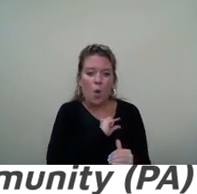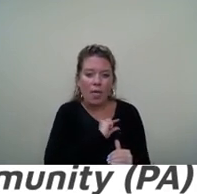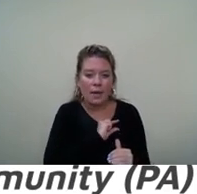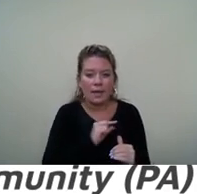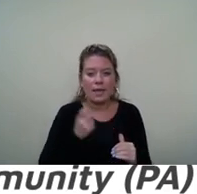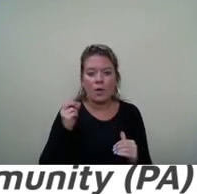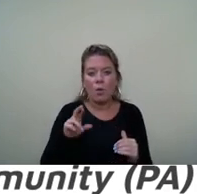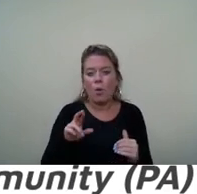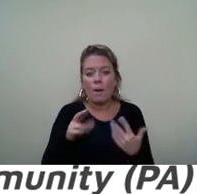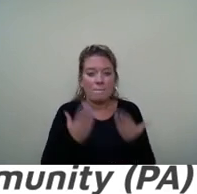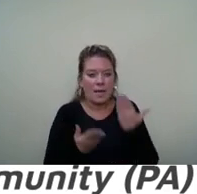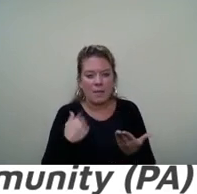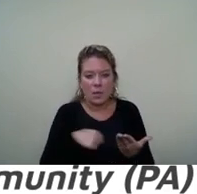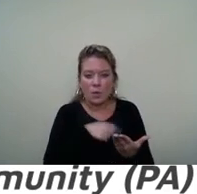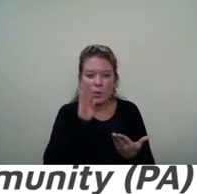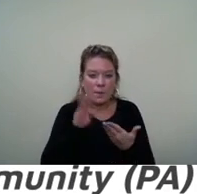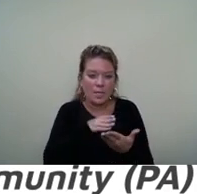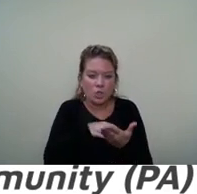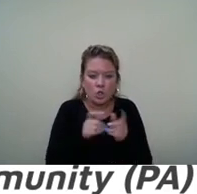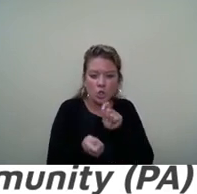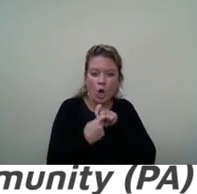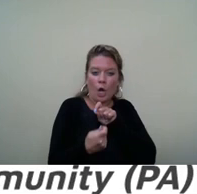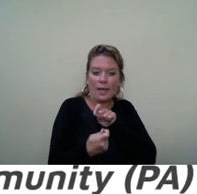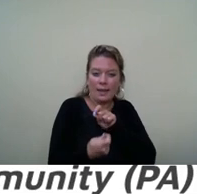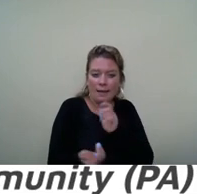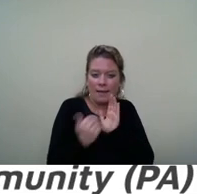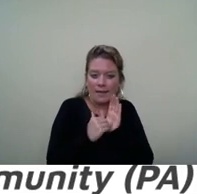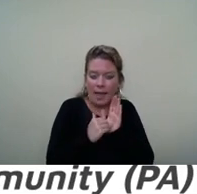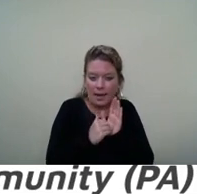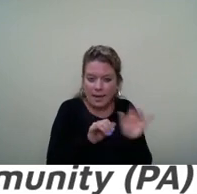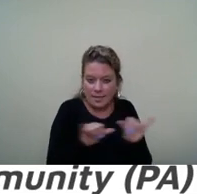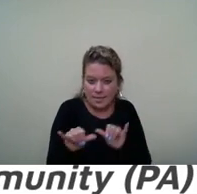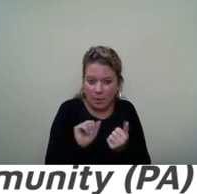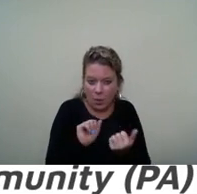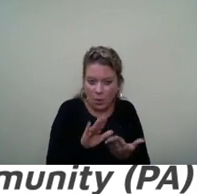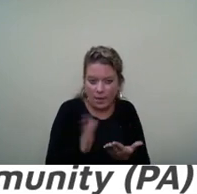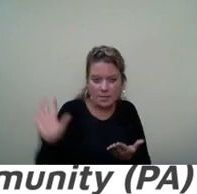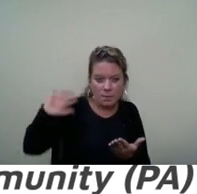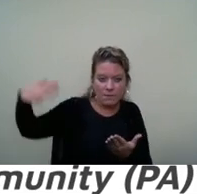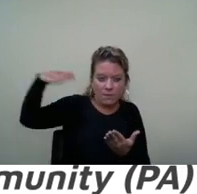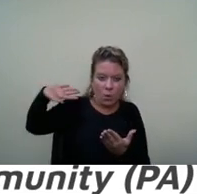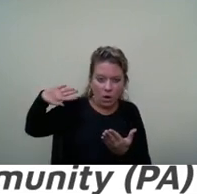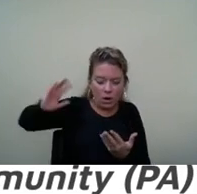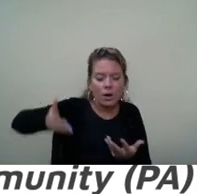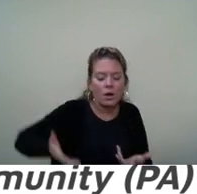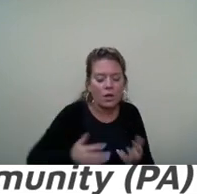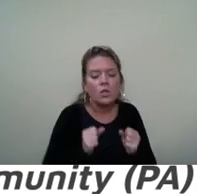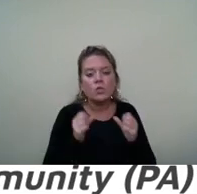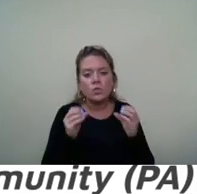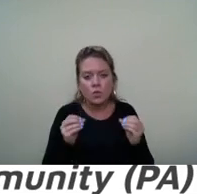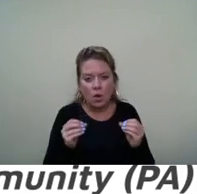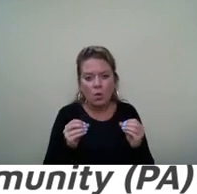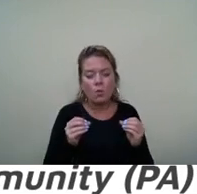or maybe will be targeted again in a very similar way as the Tuskegee experiment, right? So it's